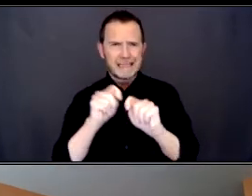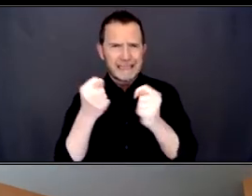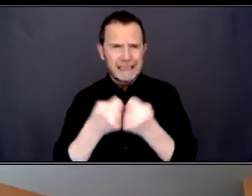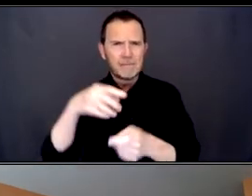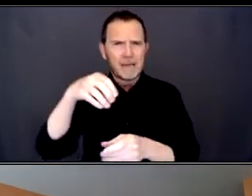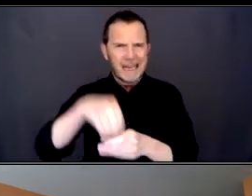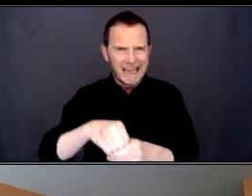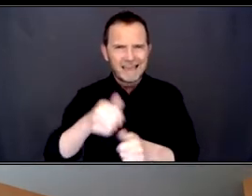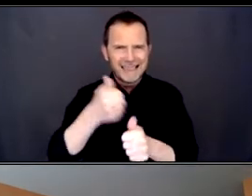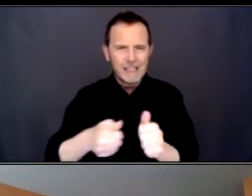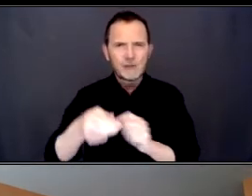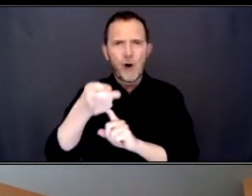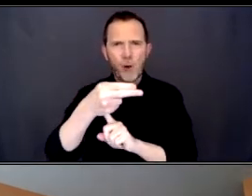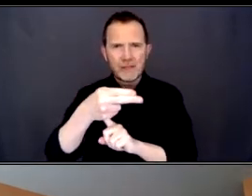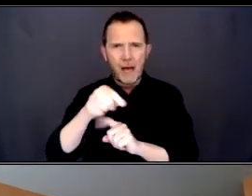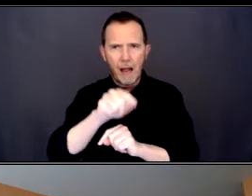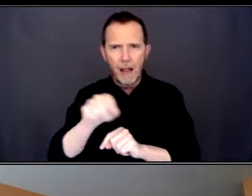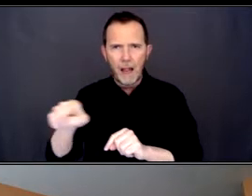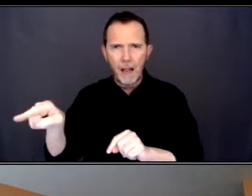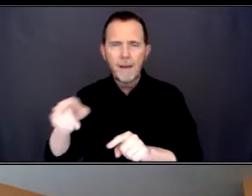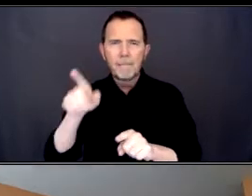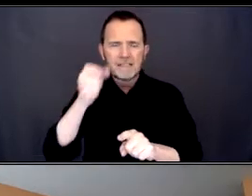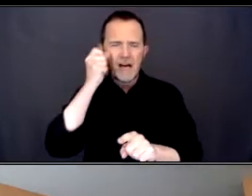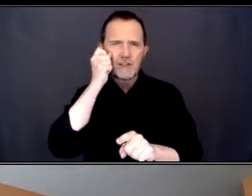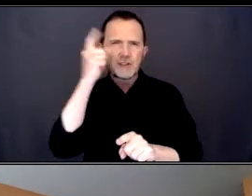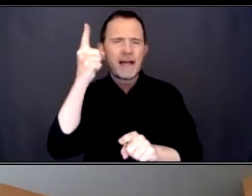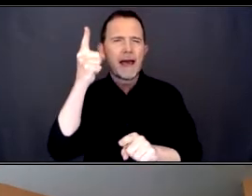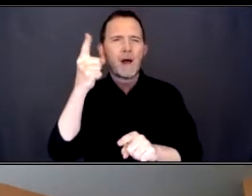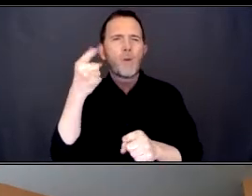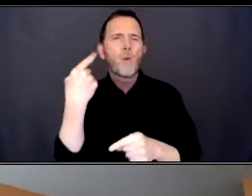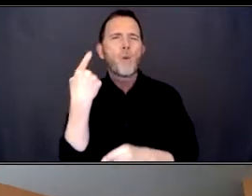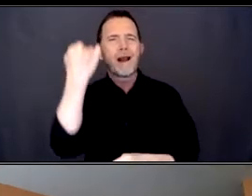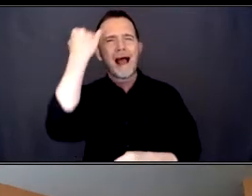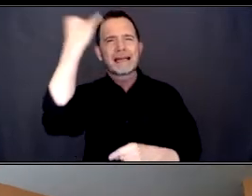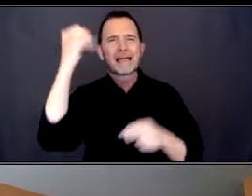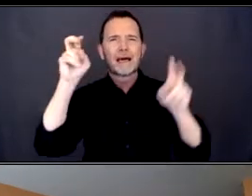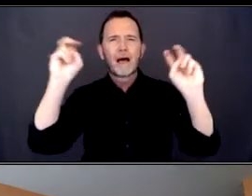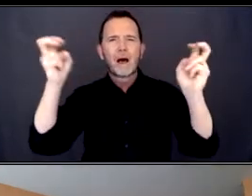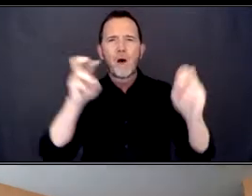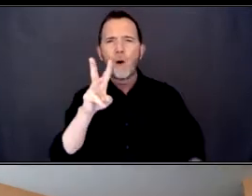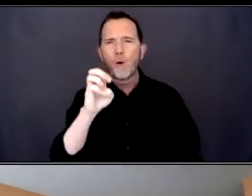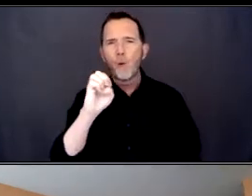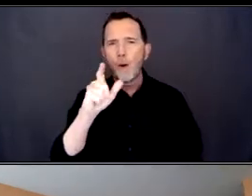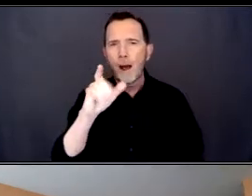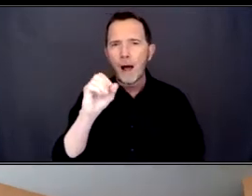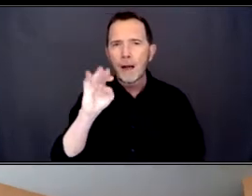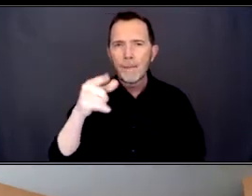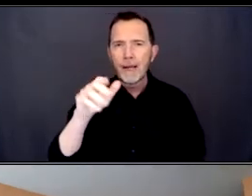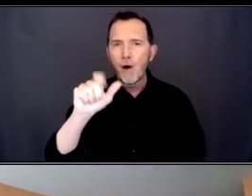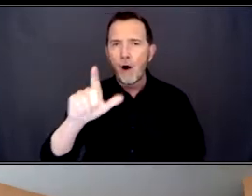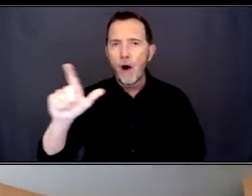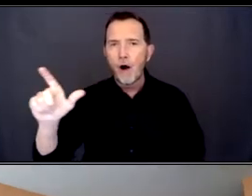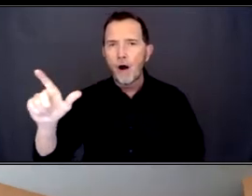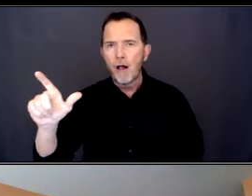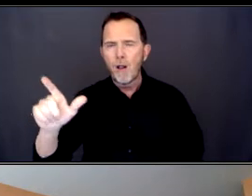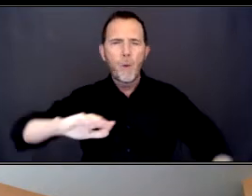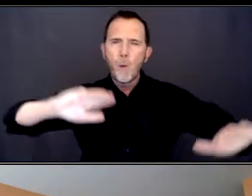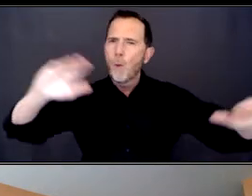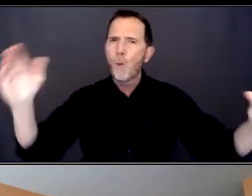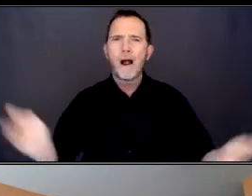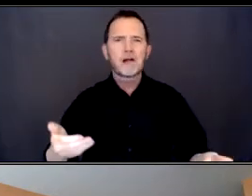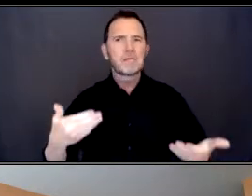to understand welcoming all. Welcoming all, no matter who you are, where you come from, who you love, or what your abilities are. And that